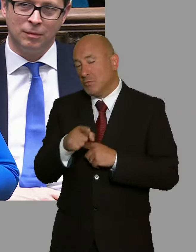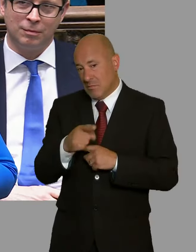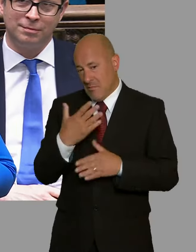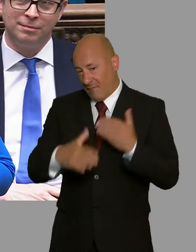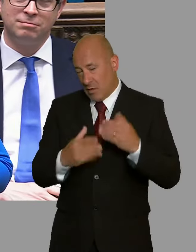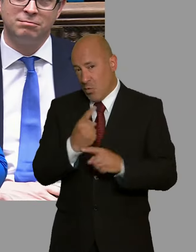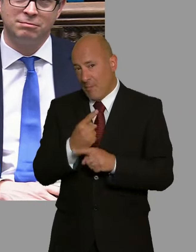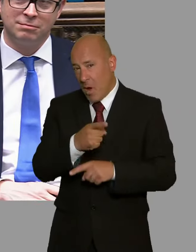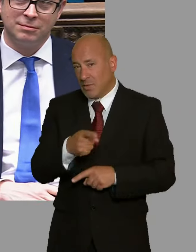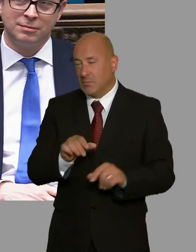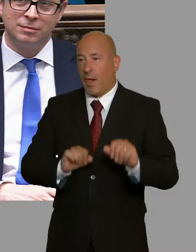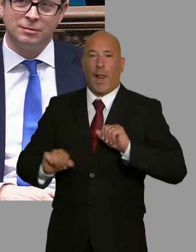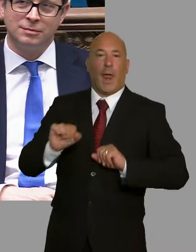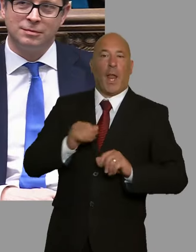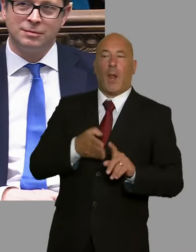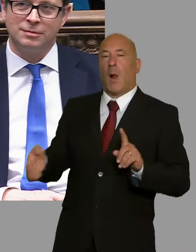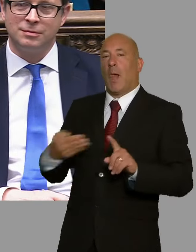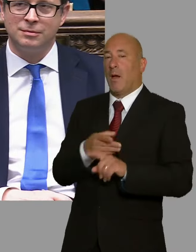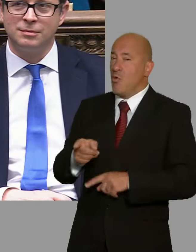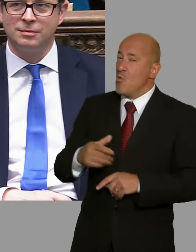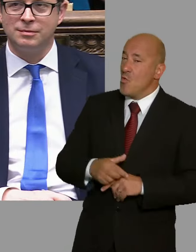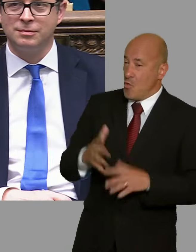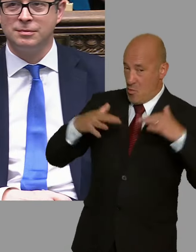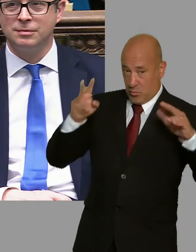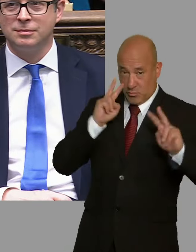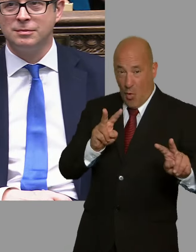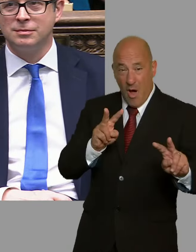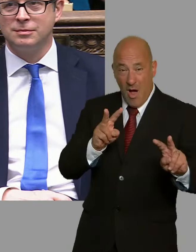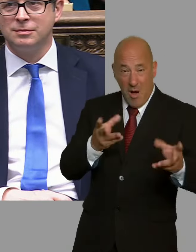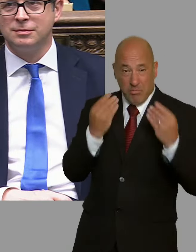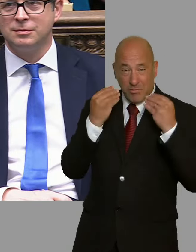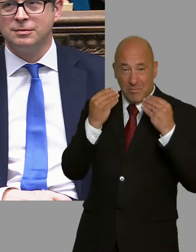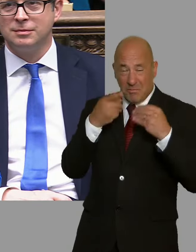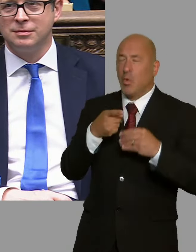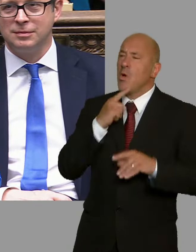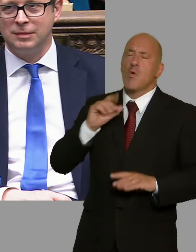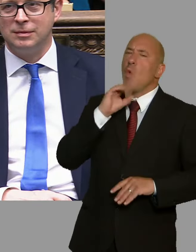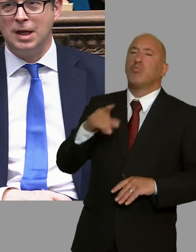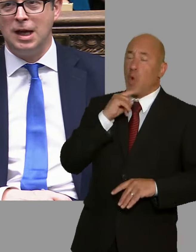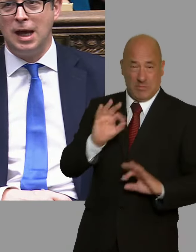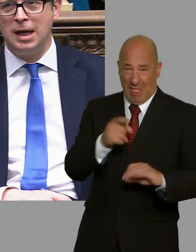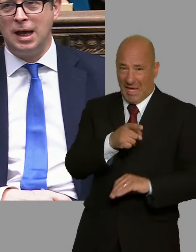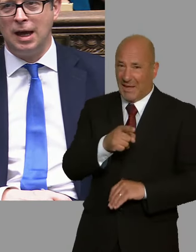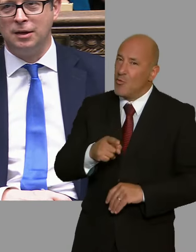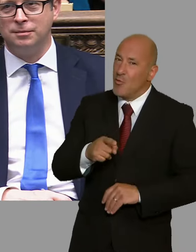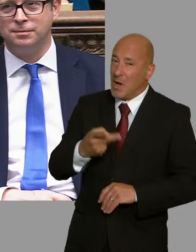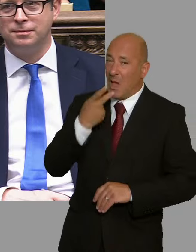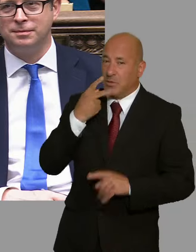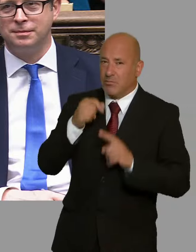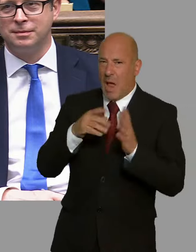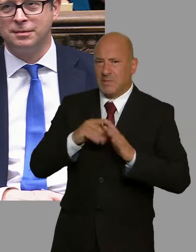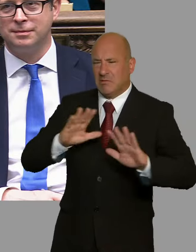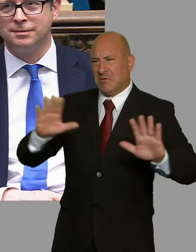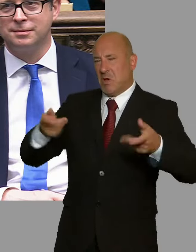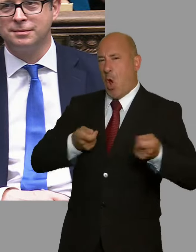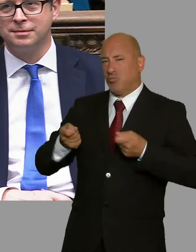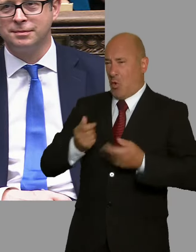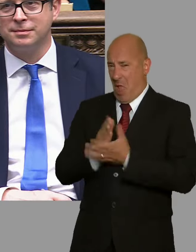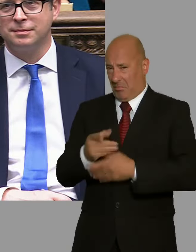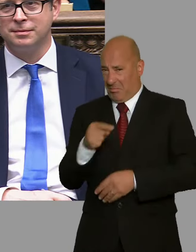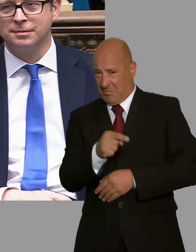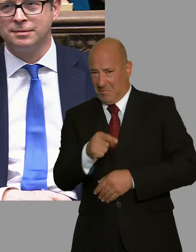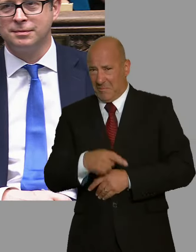know inflation is up. It's just more and more bad news from a Prime Minister who has lost control. So we heard